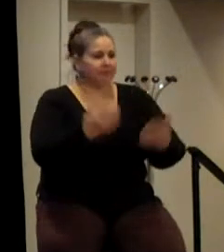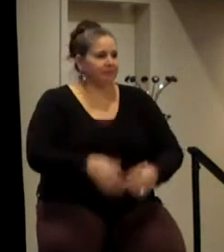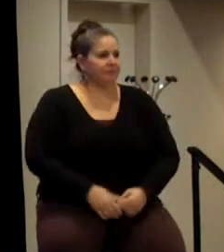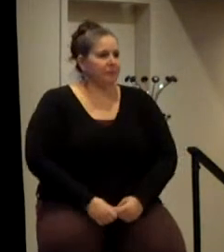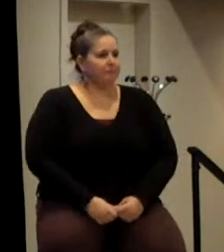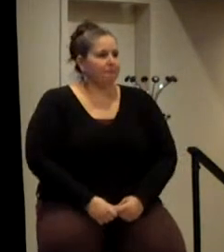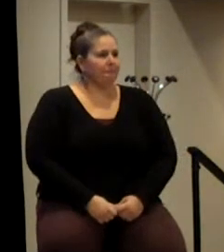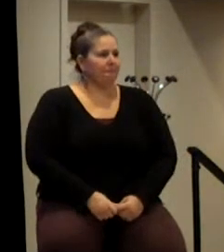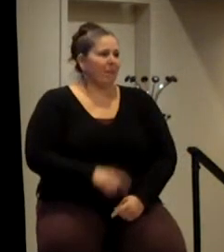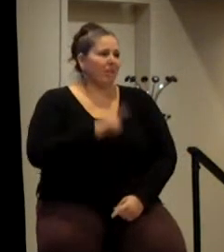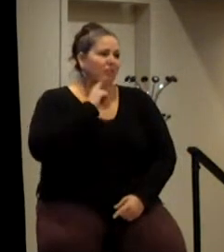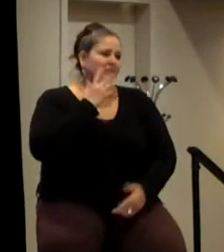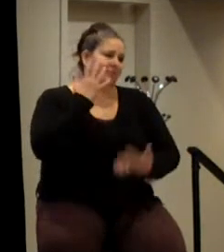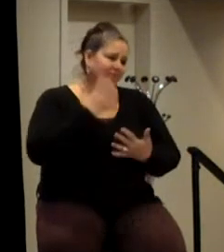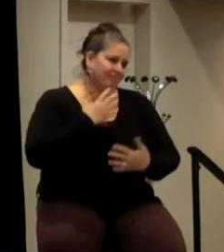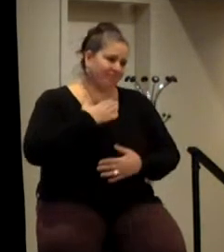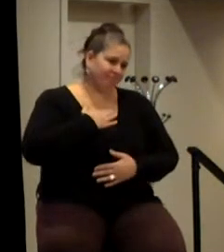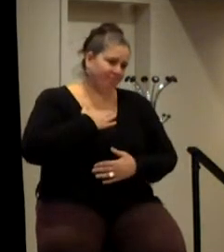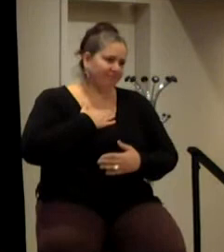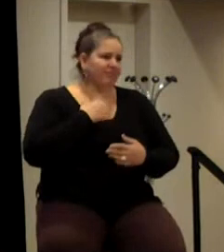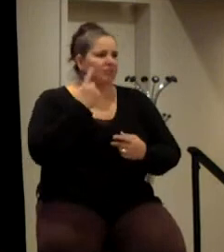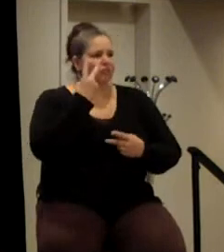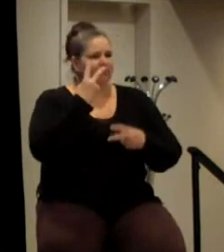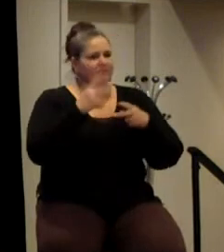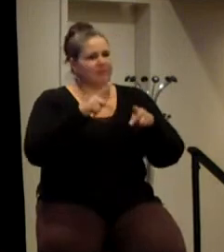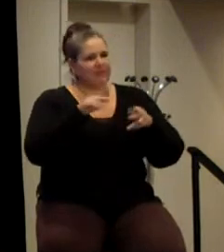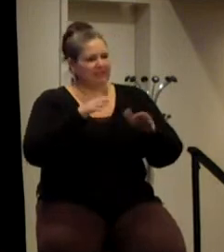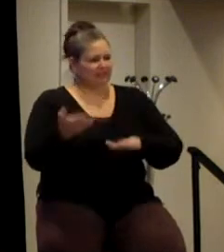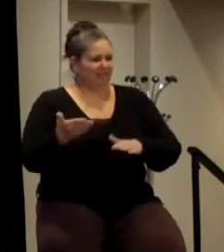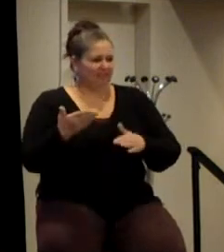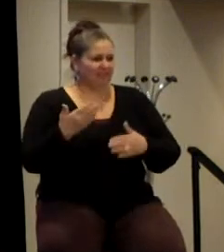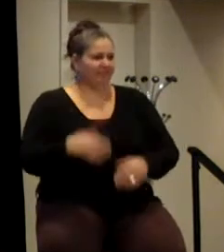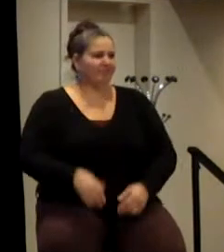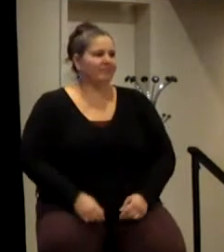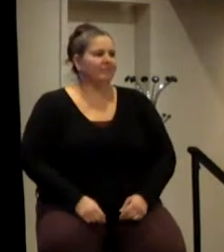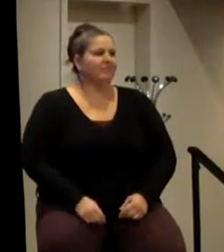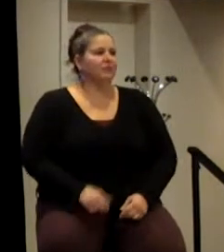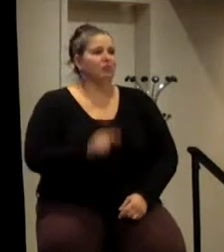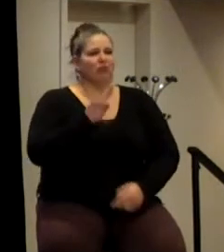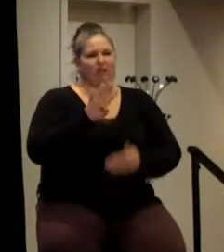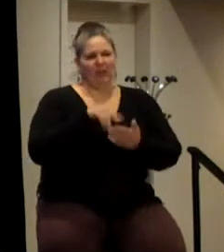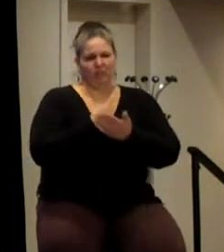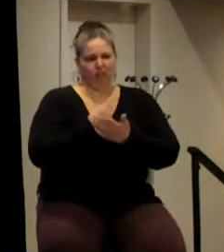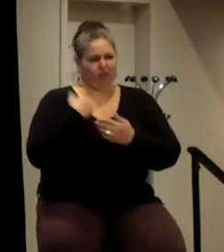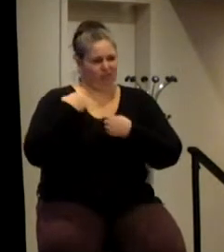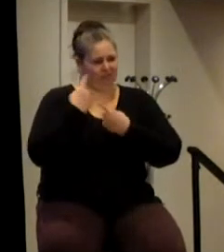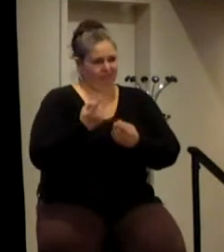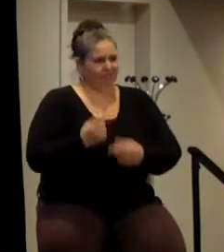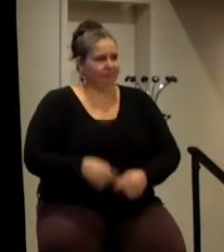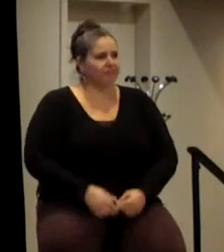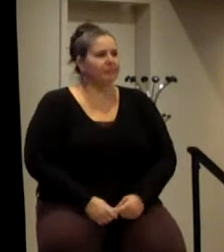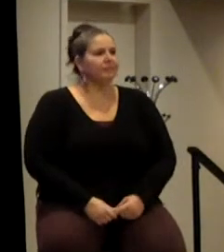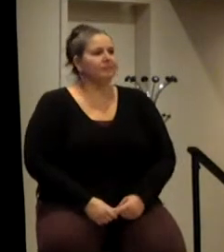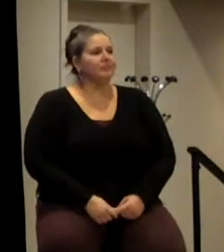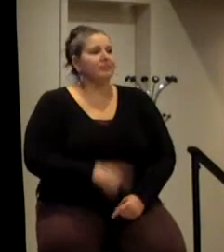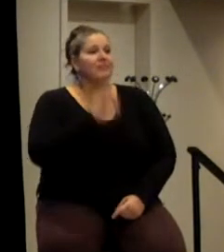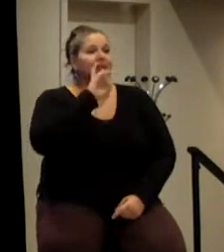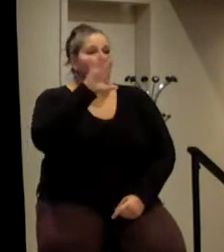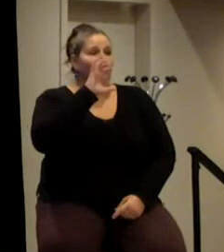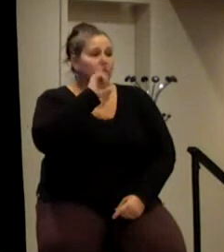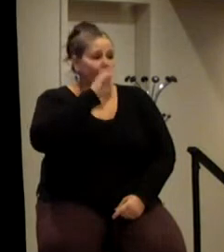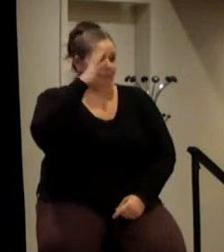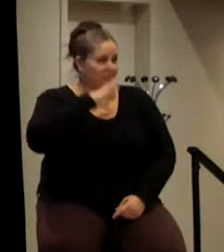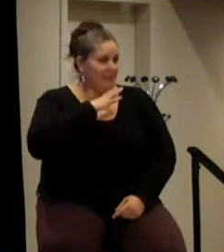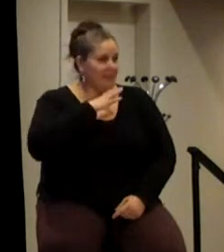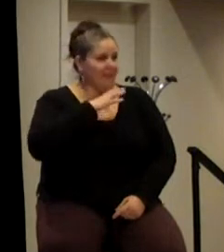of the community over the last 24 hours. 85-year-old male who died in a hospital